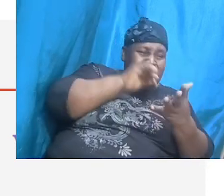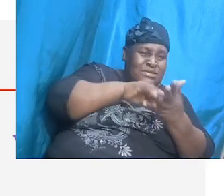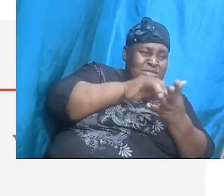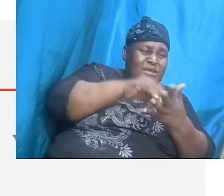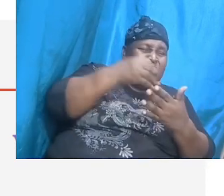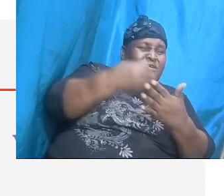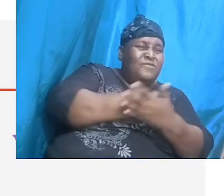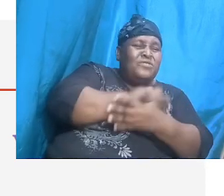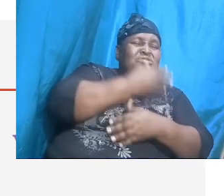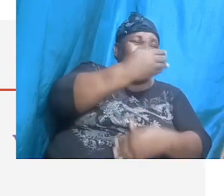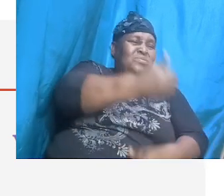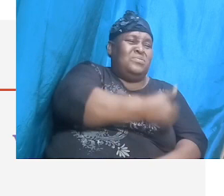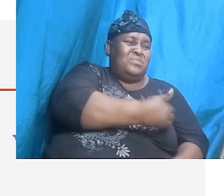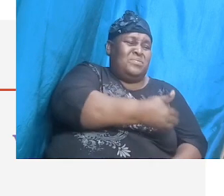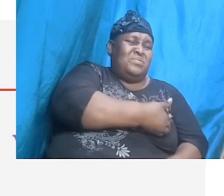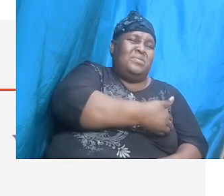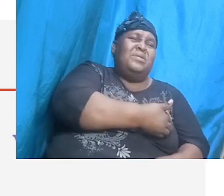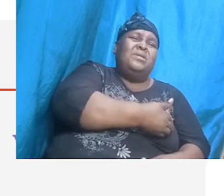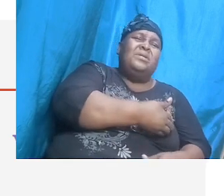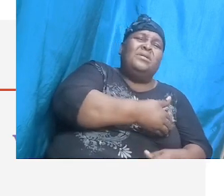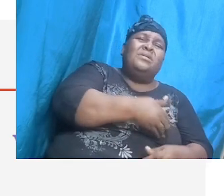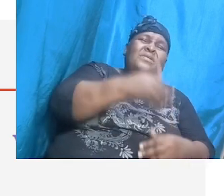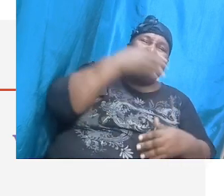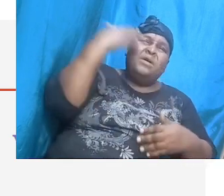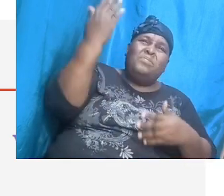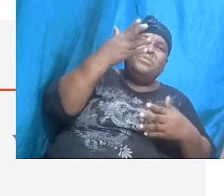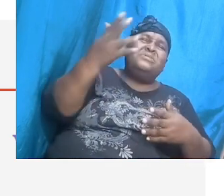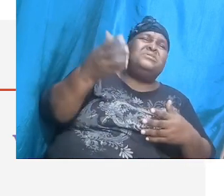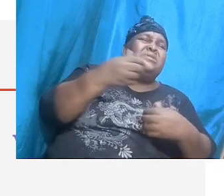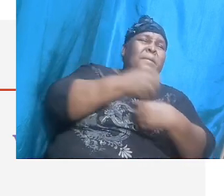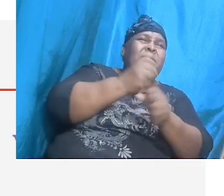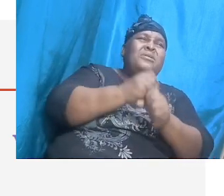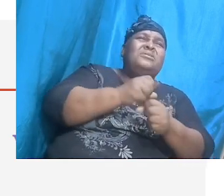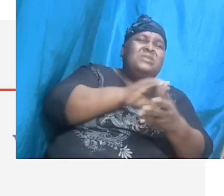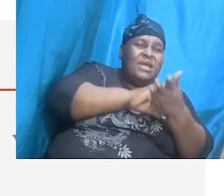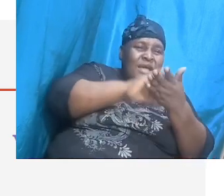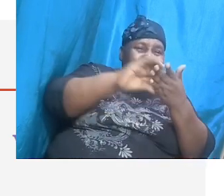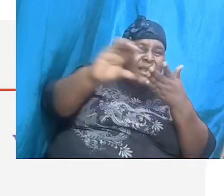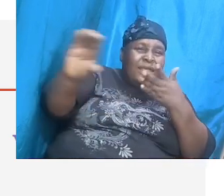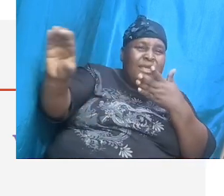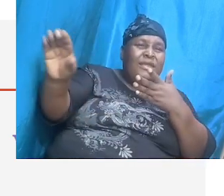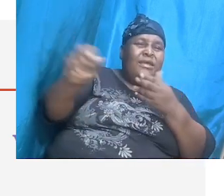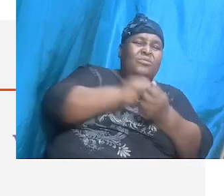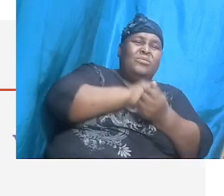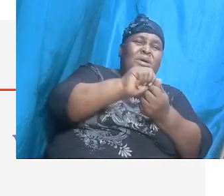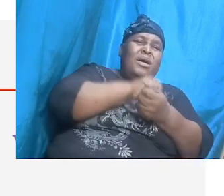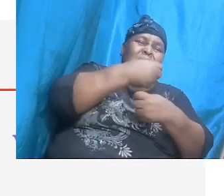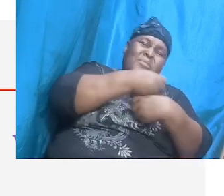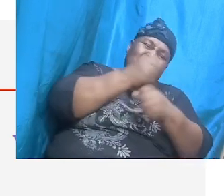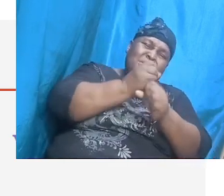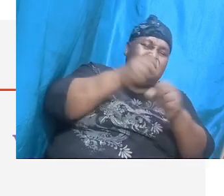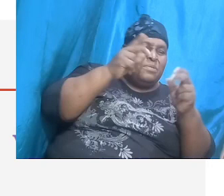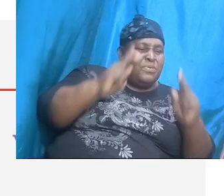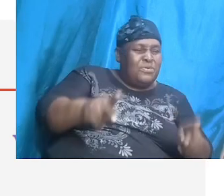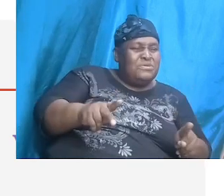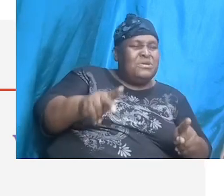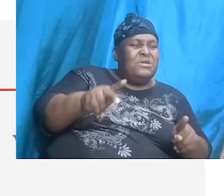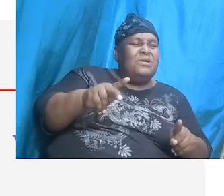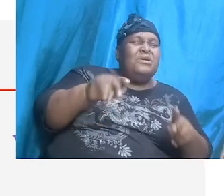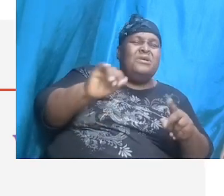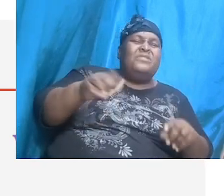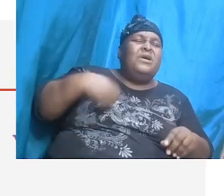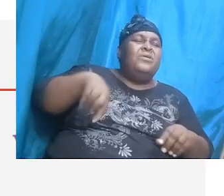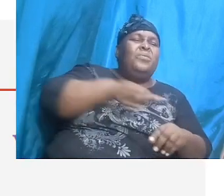presence that comes into our midst that makes us clean and wash us and makes us to the person we are supposed to be in the body of Christ. How